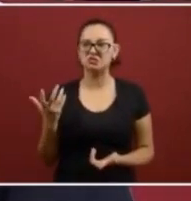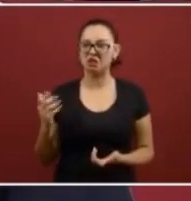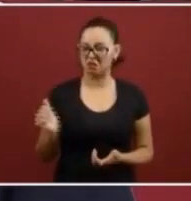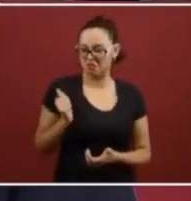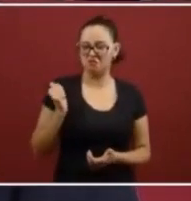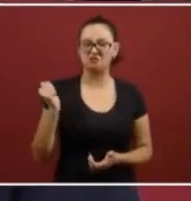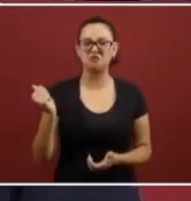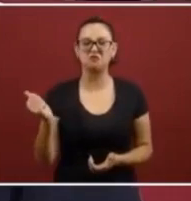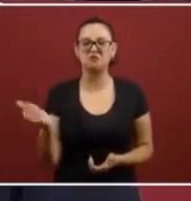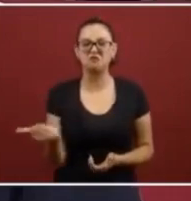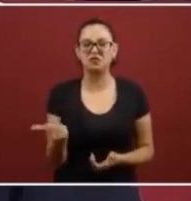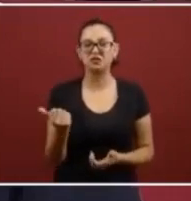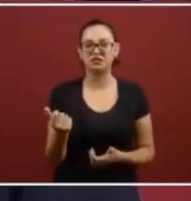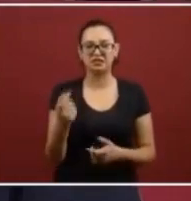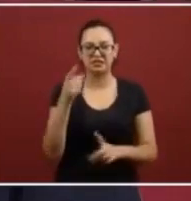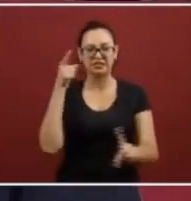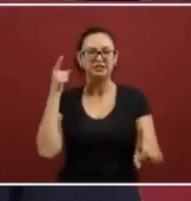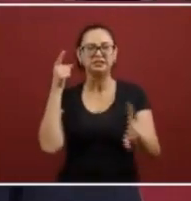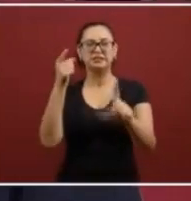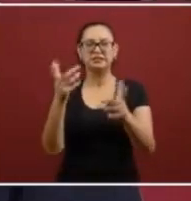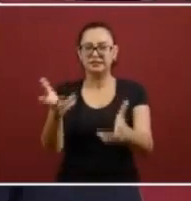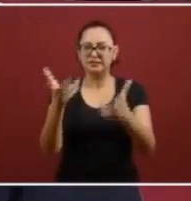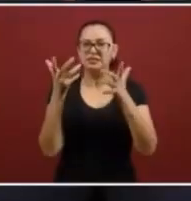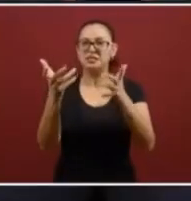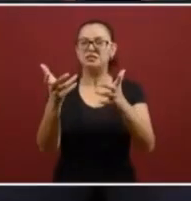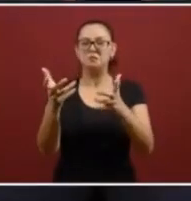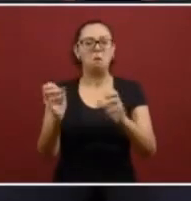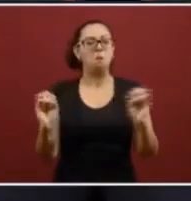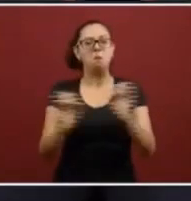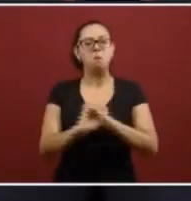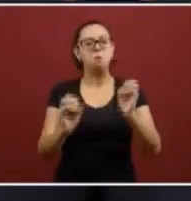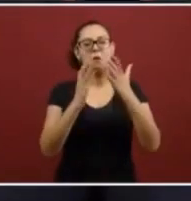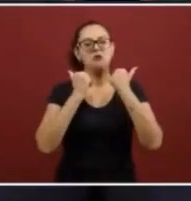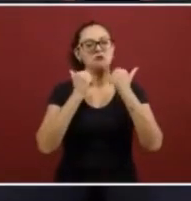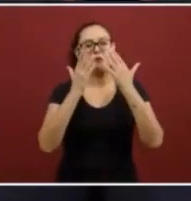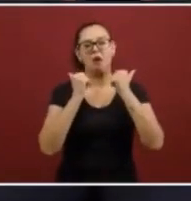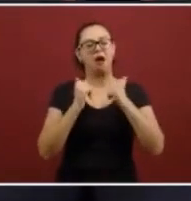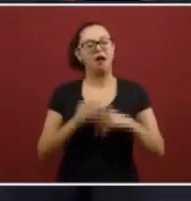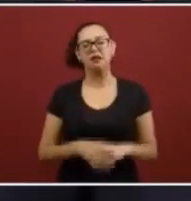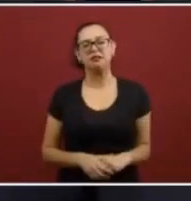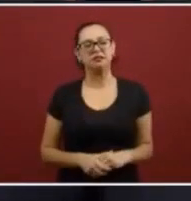good, sin ideales, sin without ideals, principios. without principles.